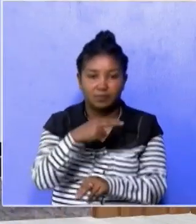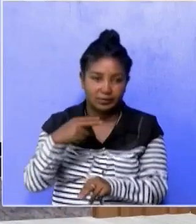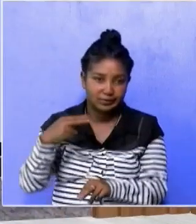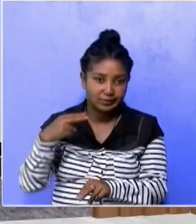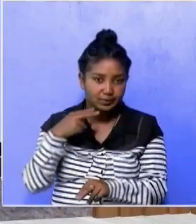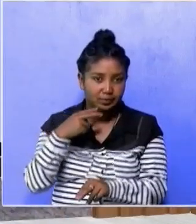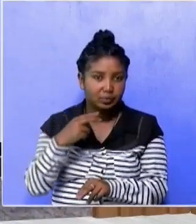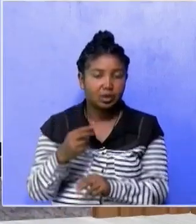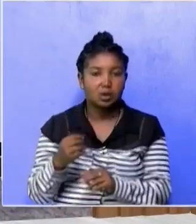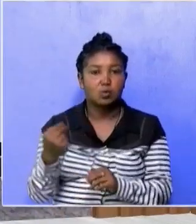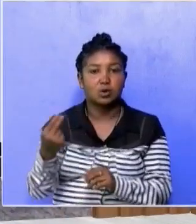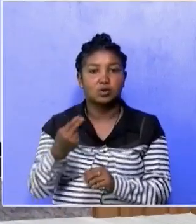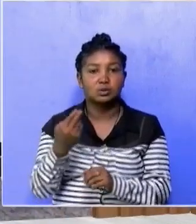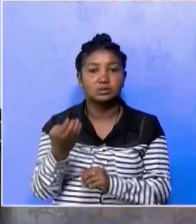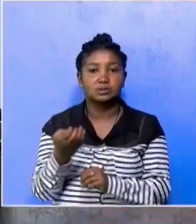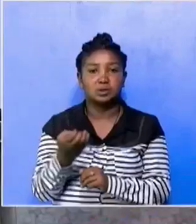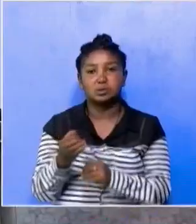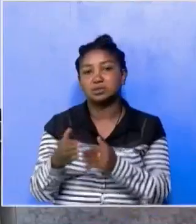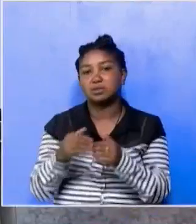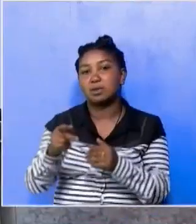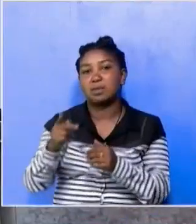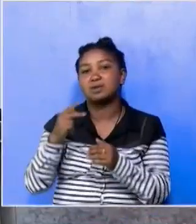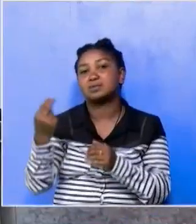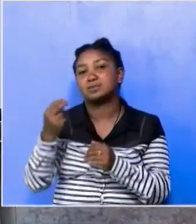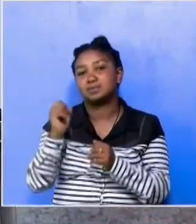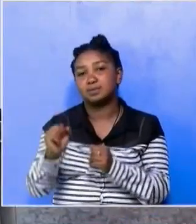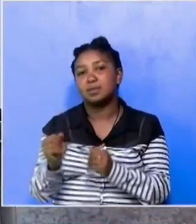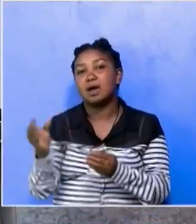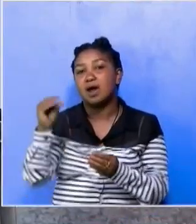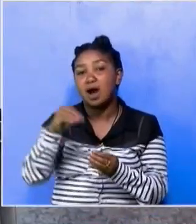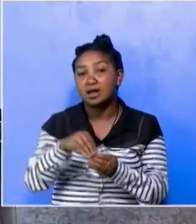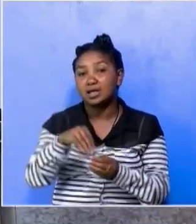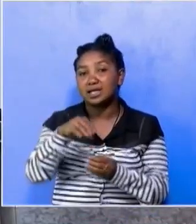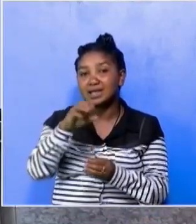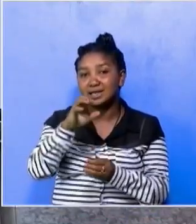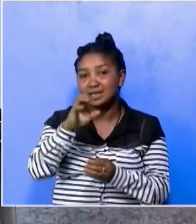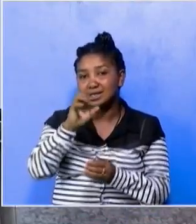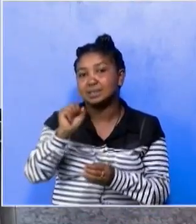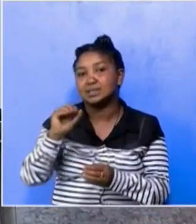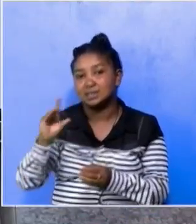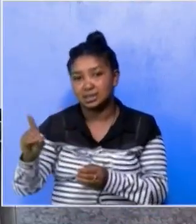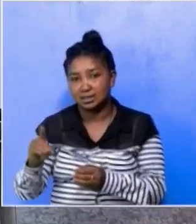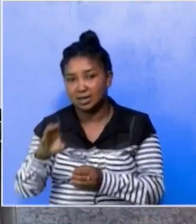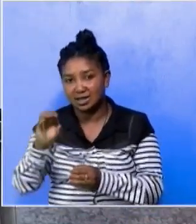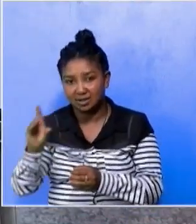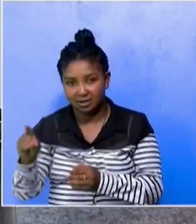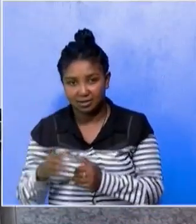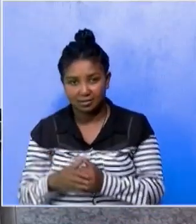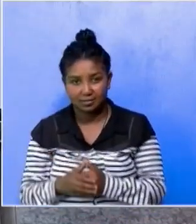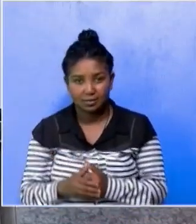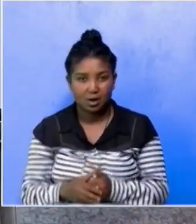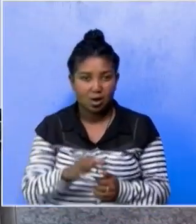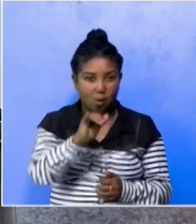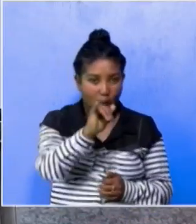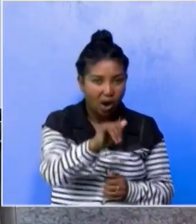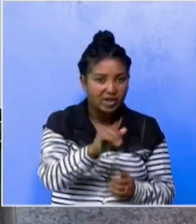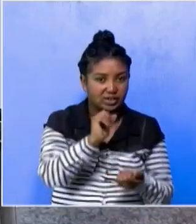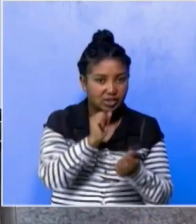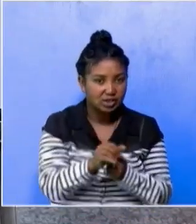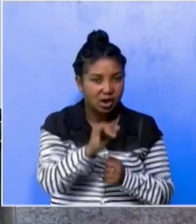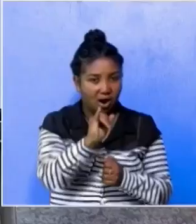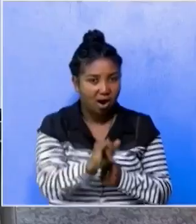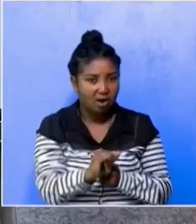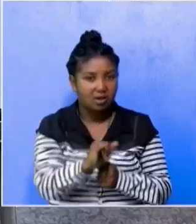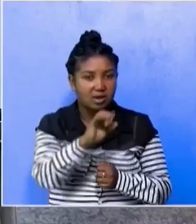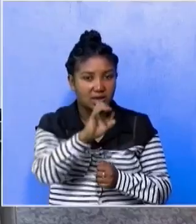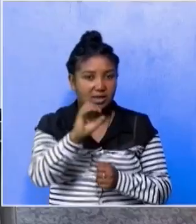are able to use what? With simple past tense form by adding STD, study, Y changes into I, and then we add